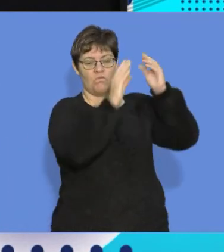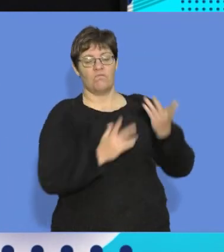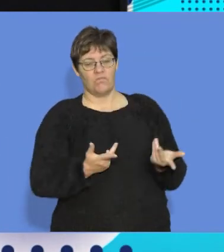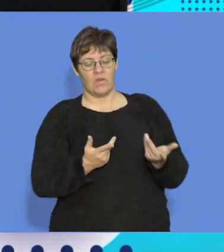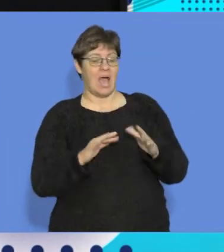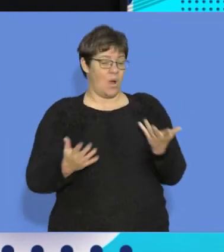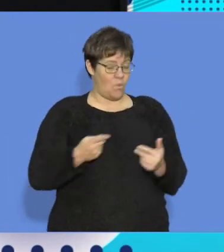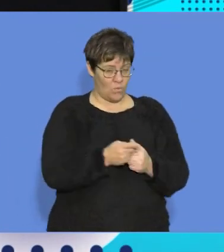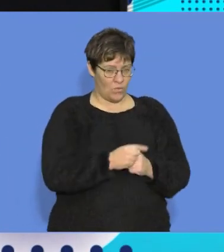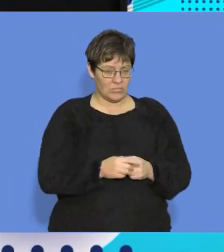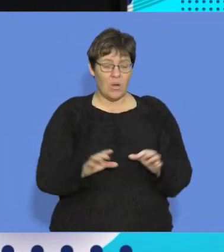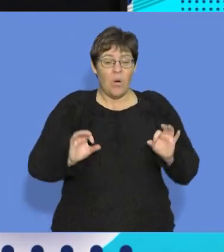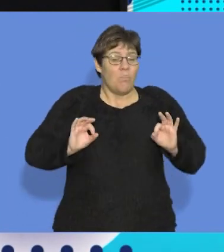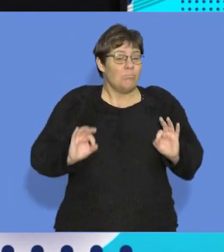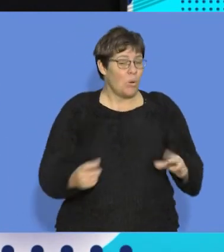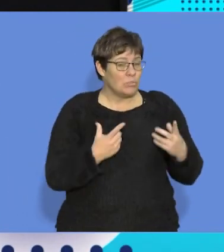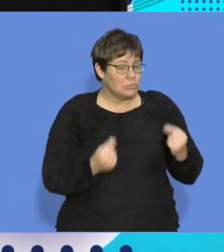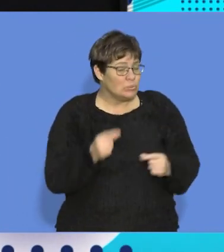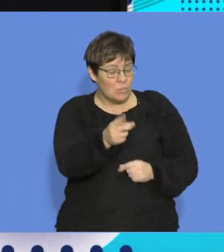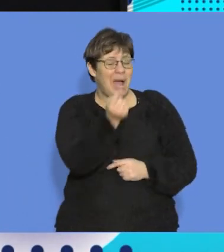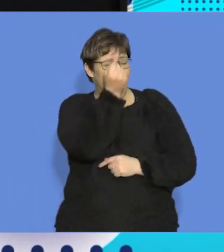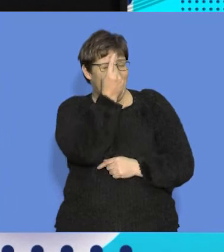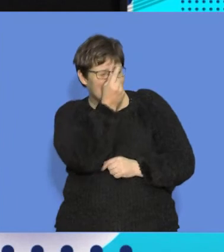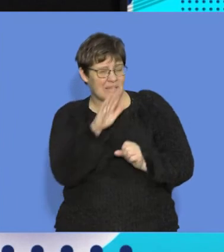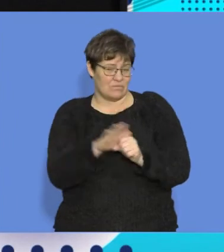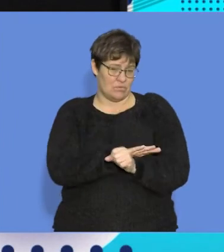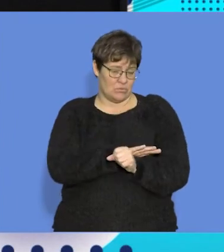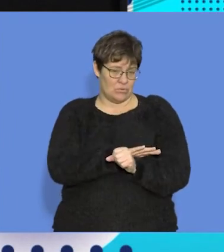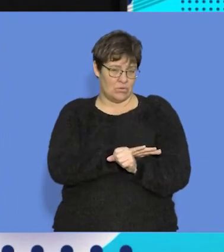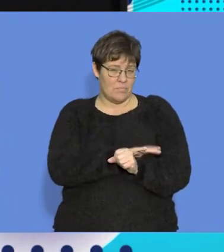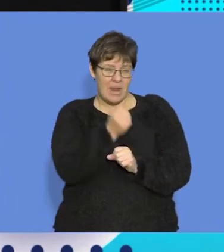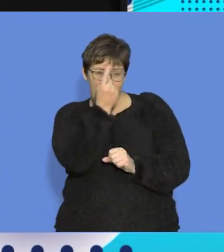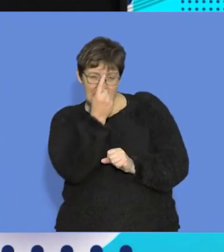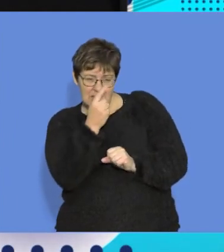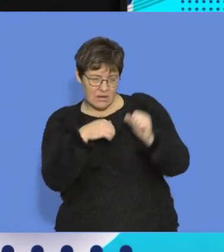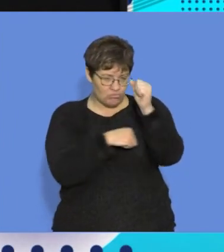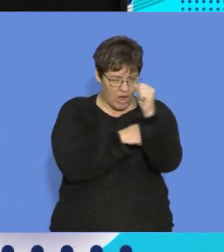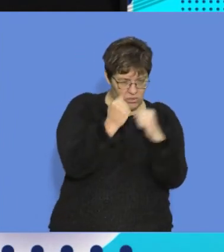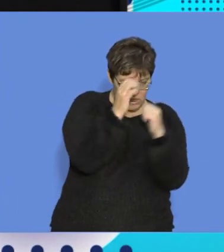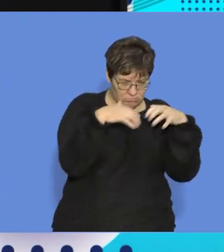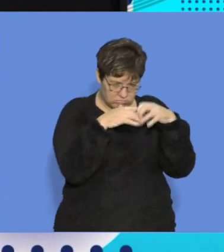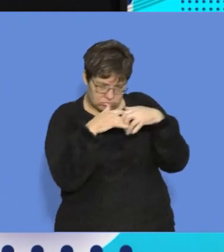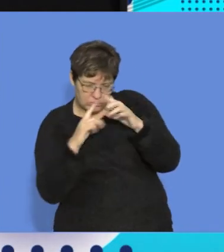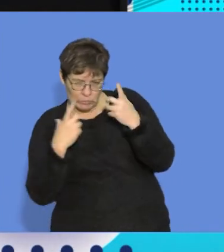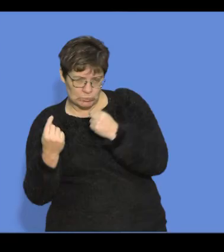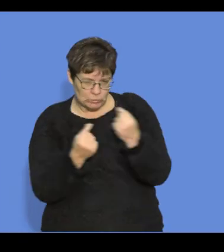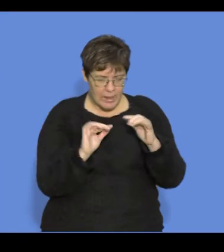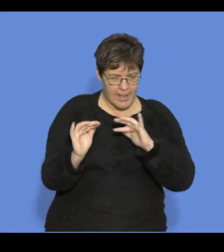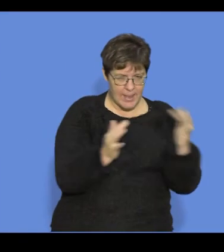properly, you really need to be able to understand and put everything together. So, let's have a look at